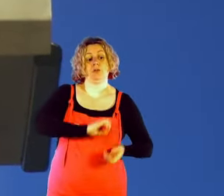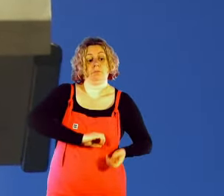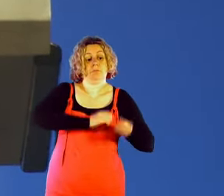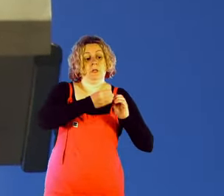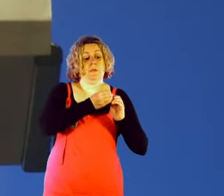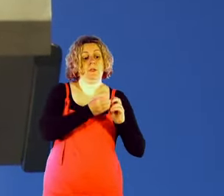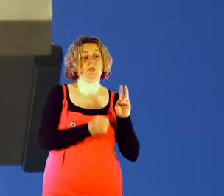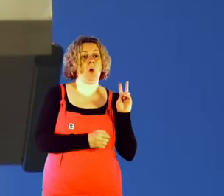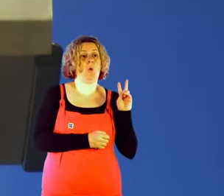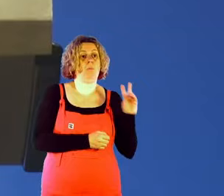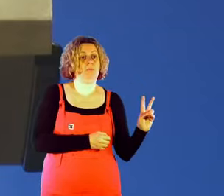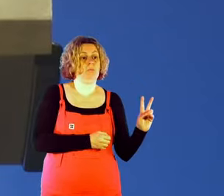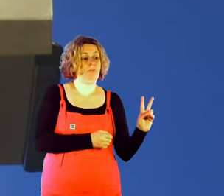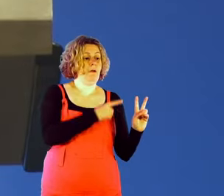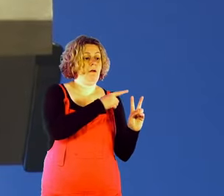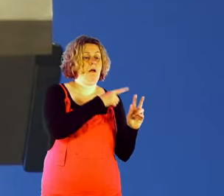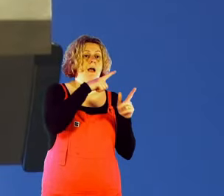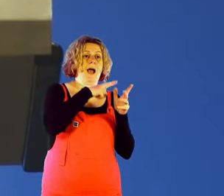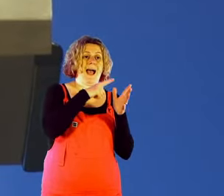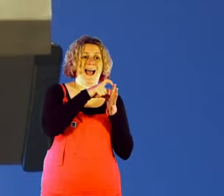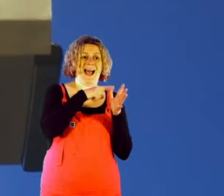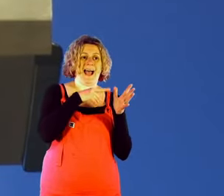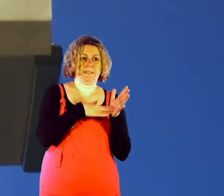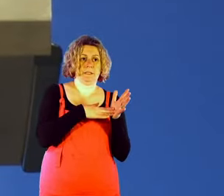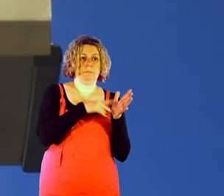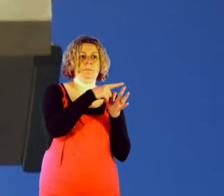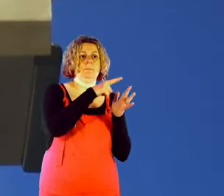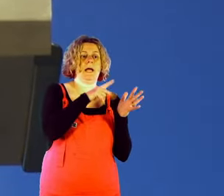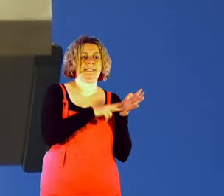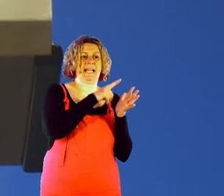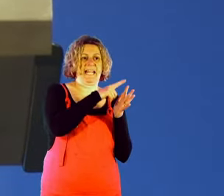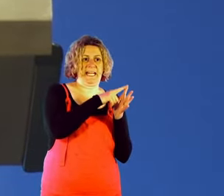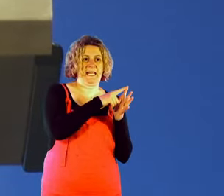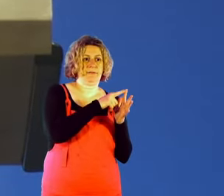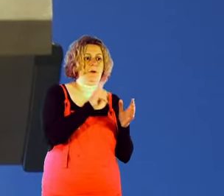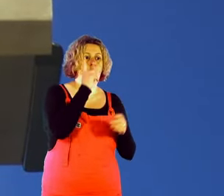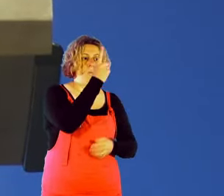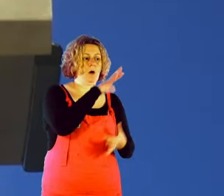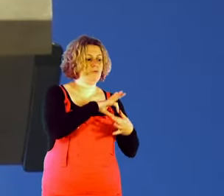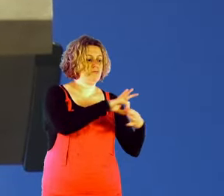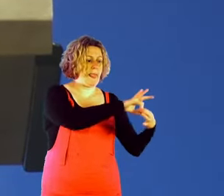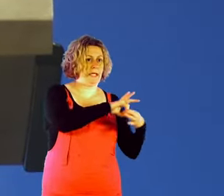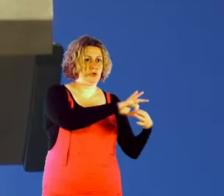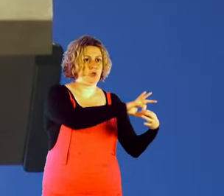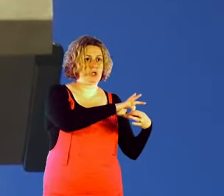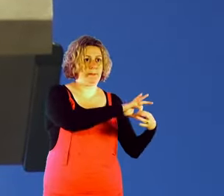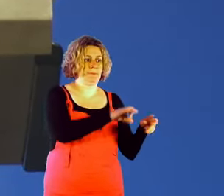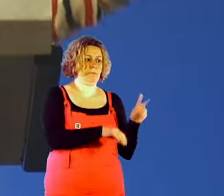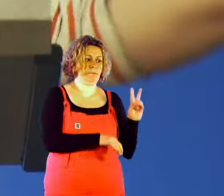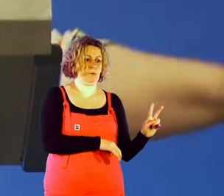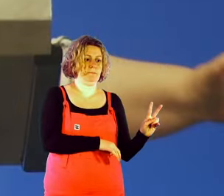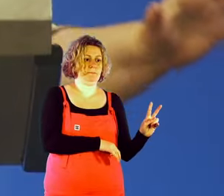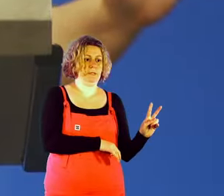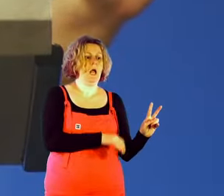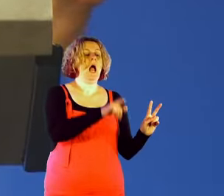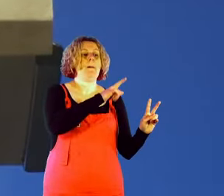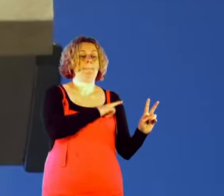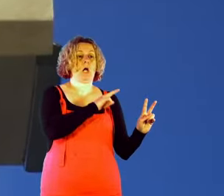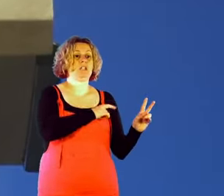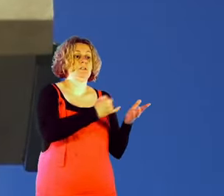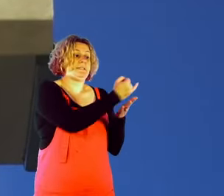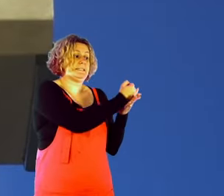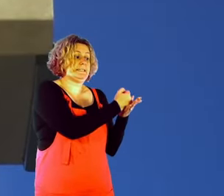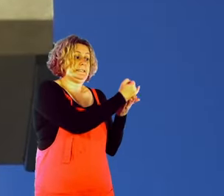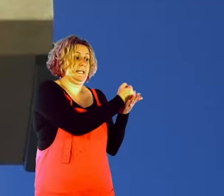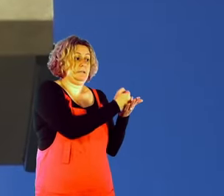husband and wife, that is all of society and all of humanity. And as a result of sin, all the relationships that exist, which